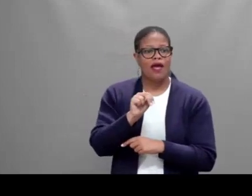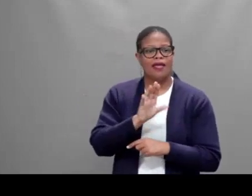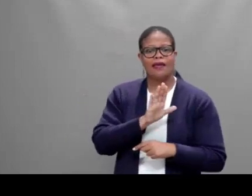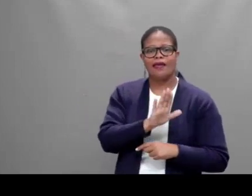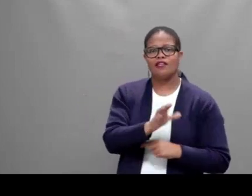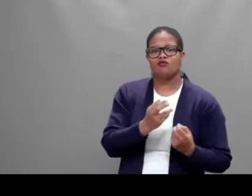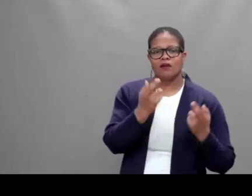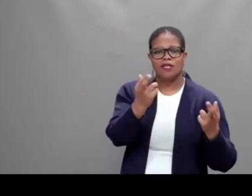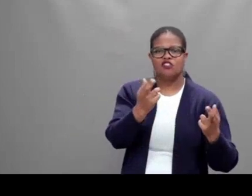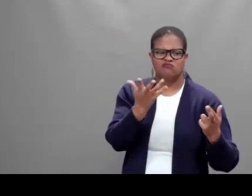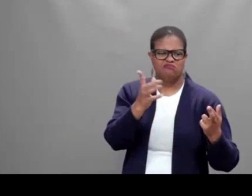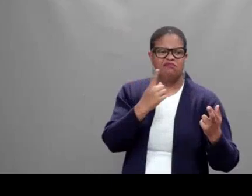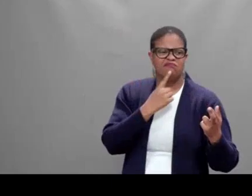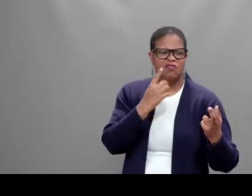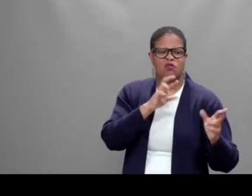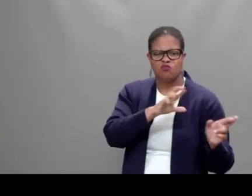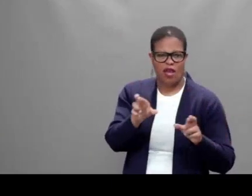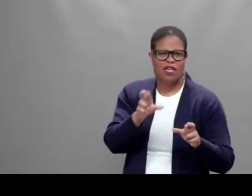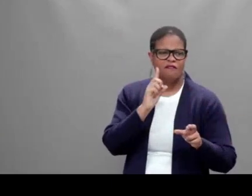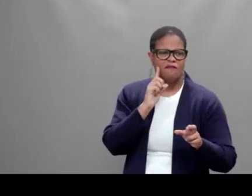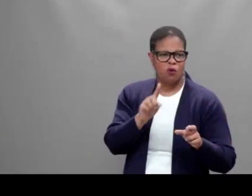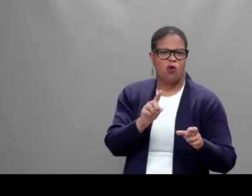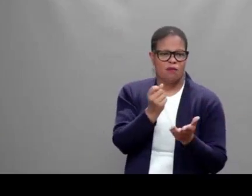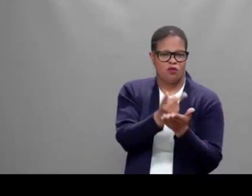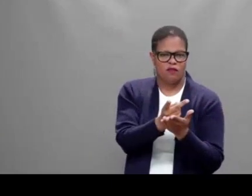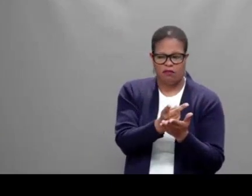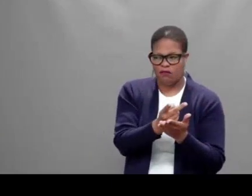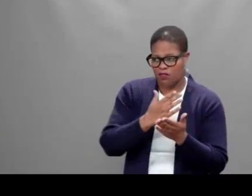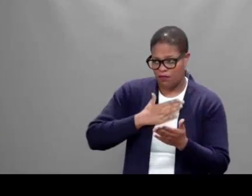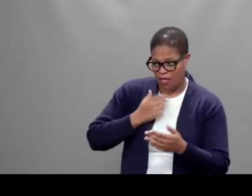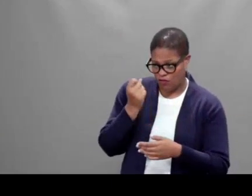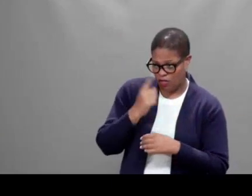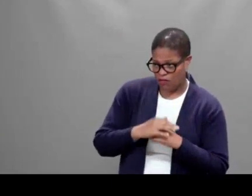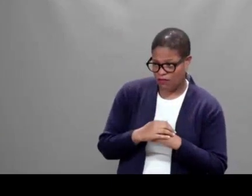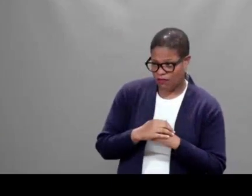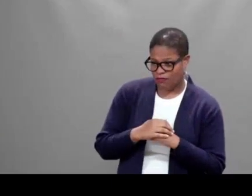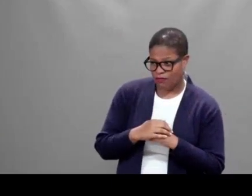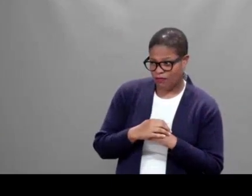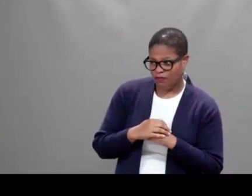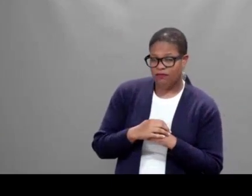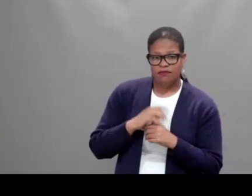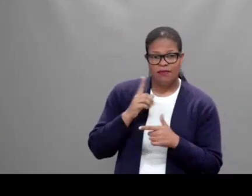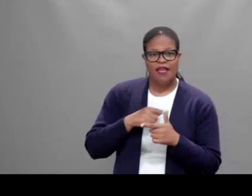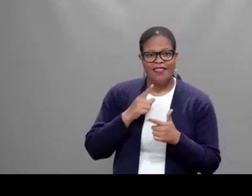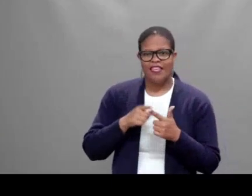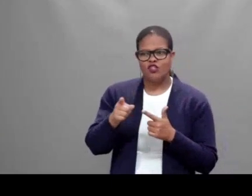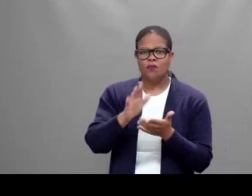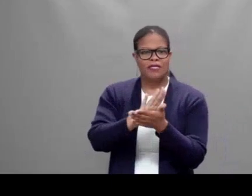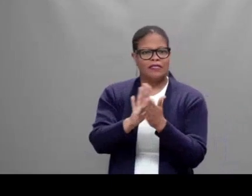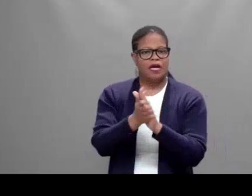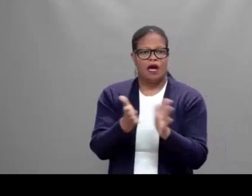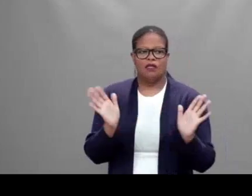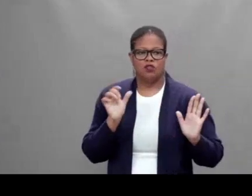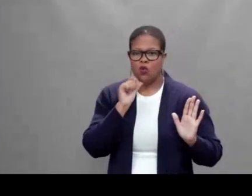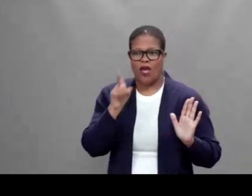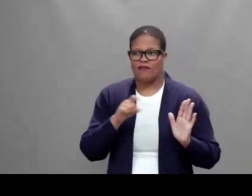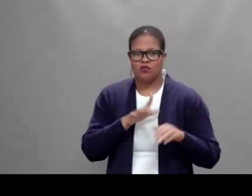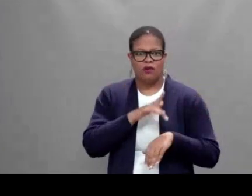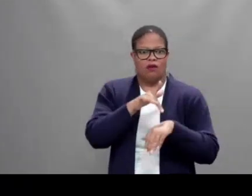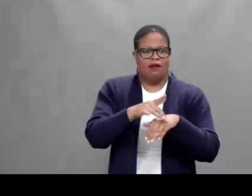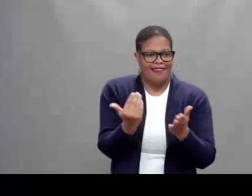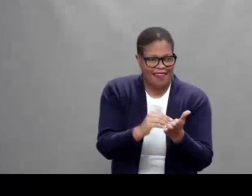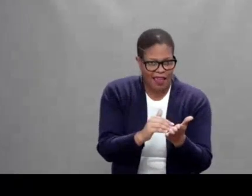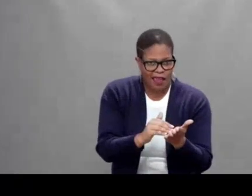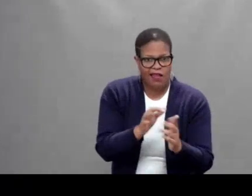recommendation is that it was ready for approval, is my understanding. And that way you'd be done. You don't have to come back to it unless